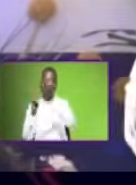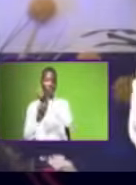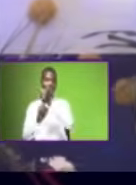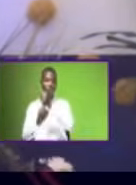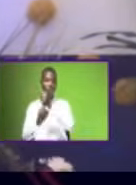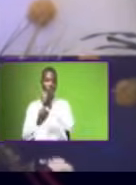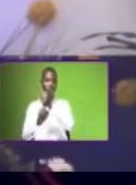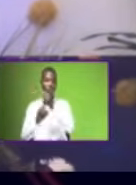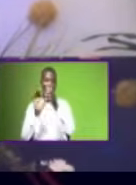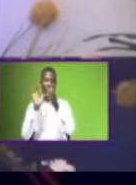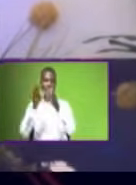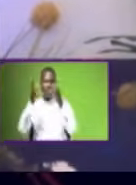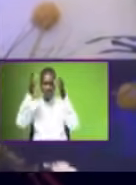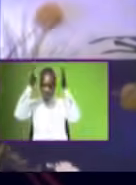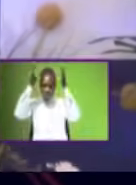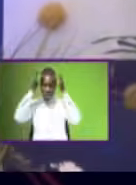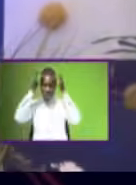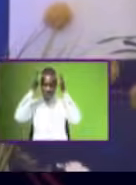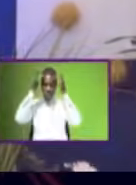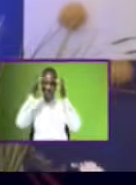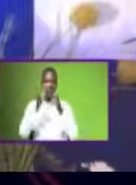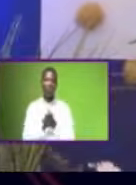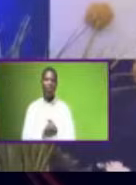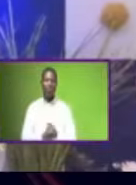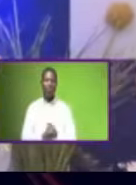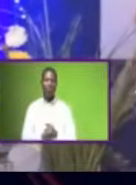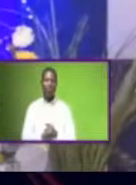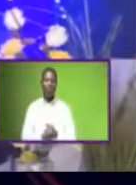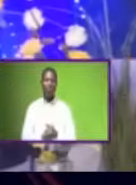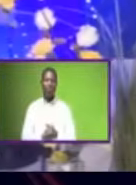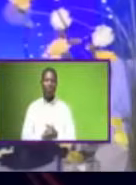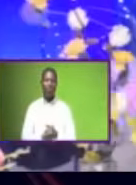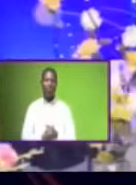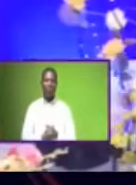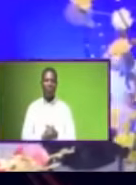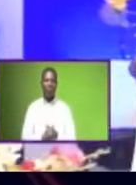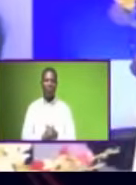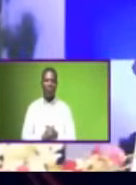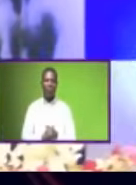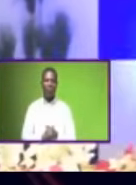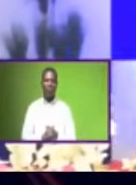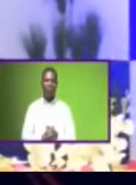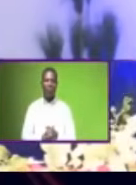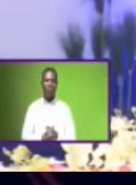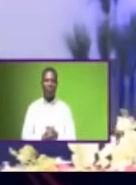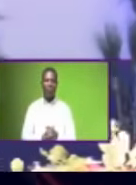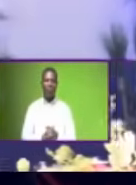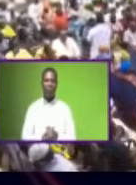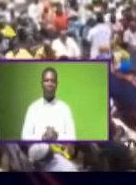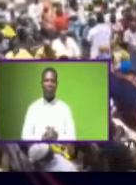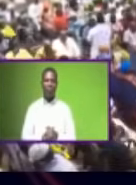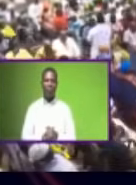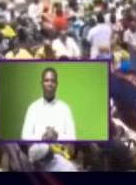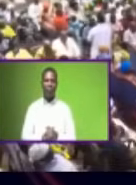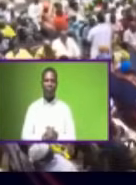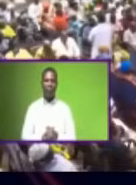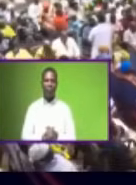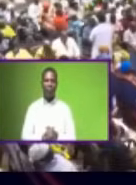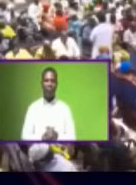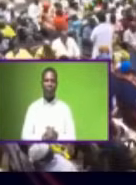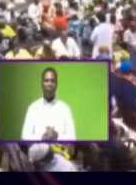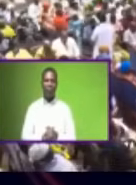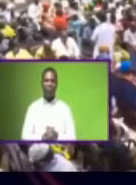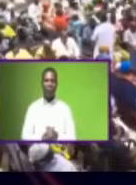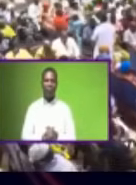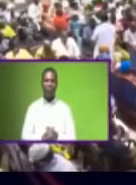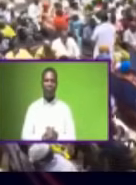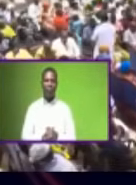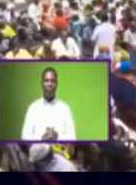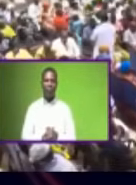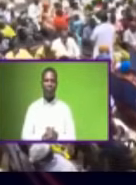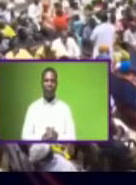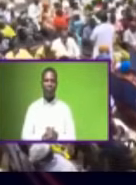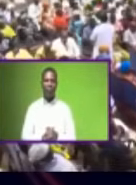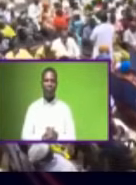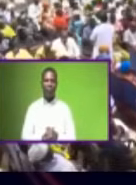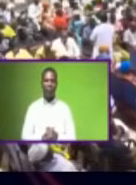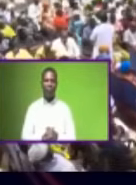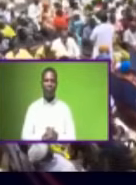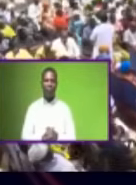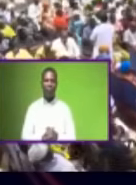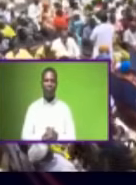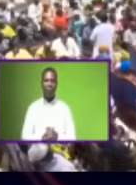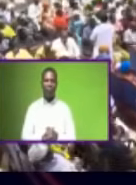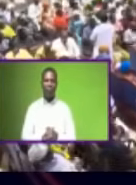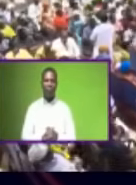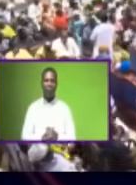you have to go to a place with all forms of aggression and violence, it means that if you're not careful, then someone may seize or take your